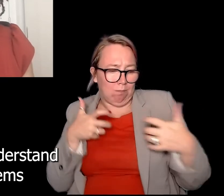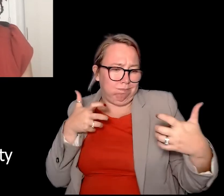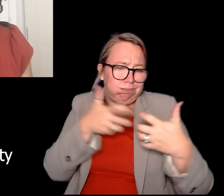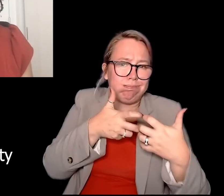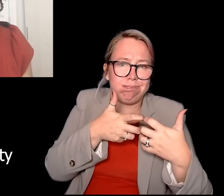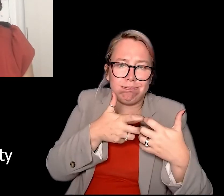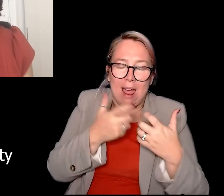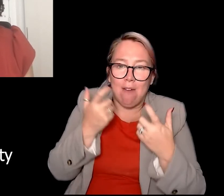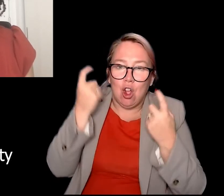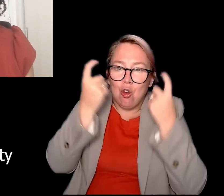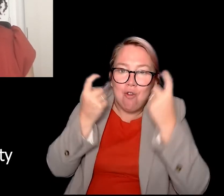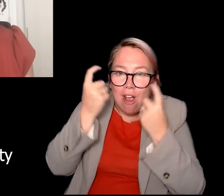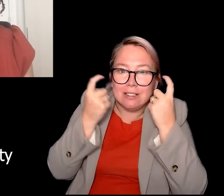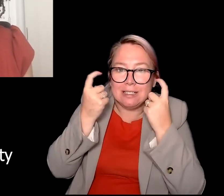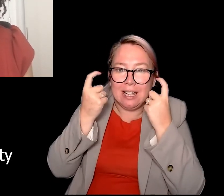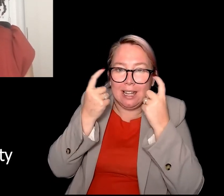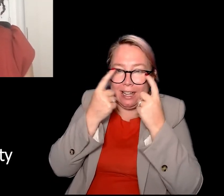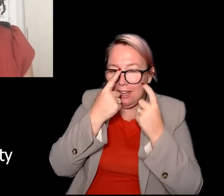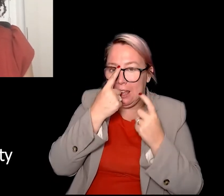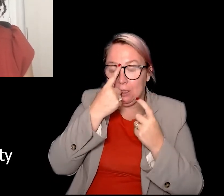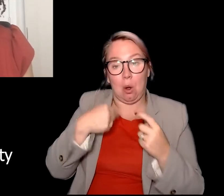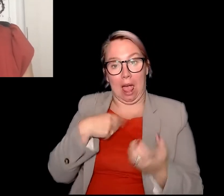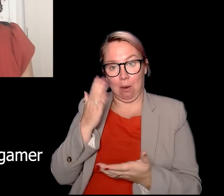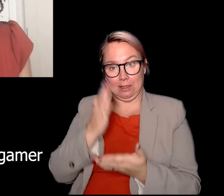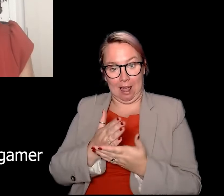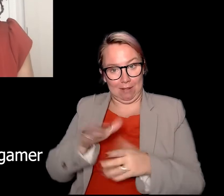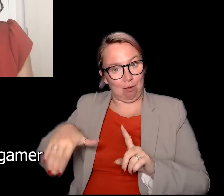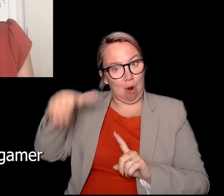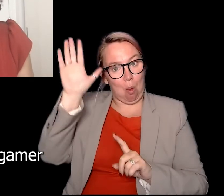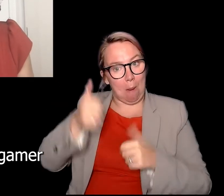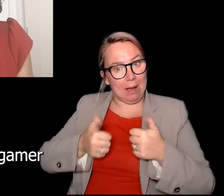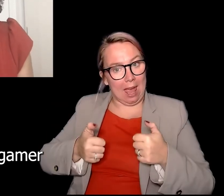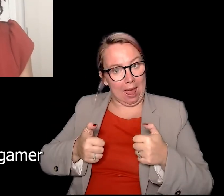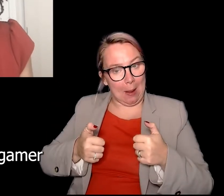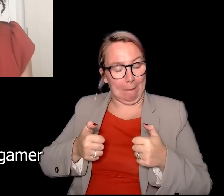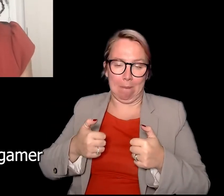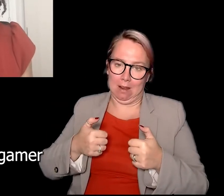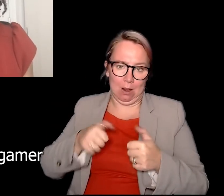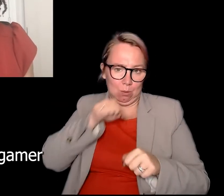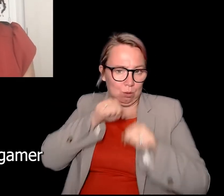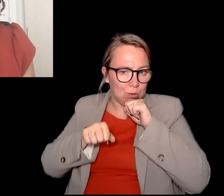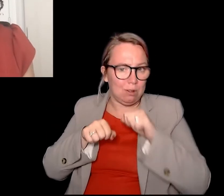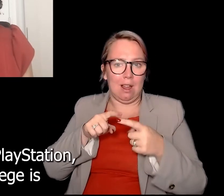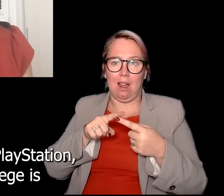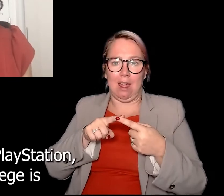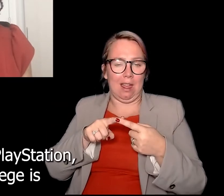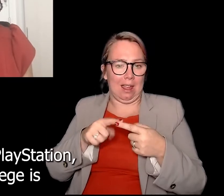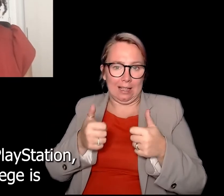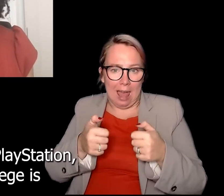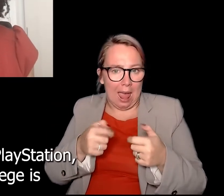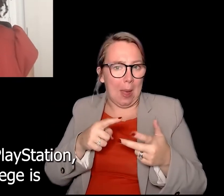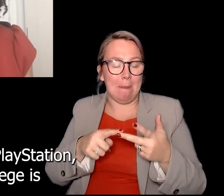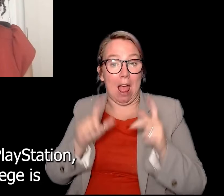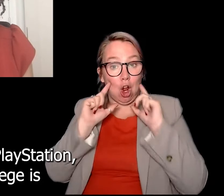those problems with a bit of like a bit more curiosity and interest. So for me, I definitely was a gamer growing up. I played